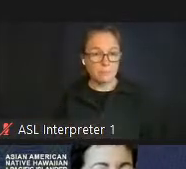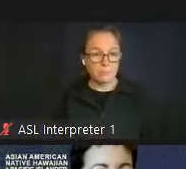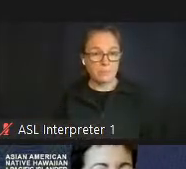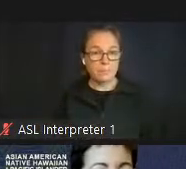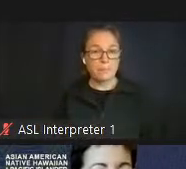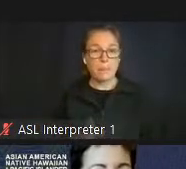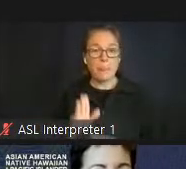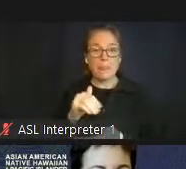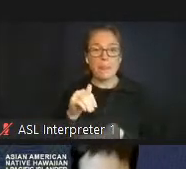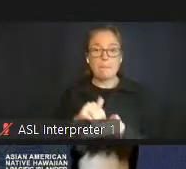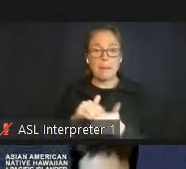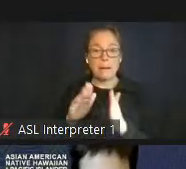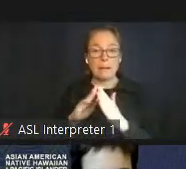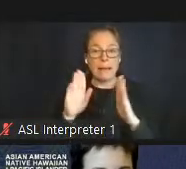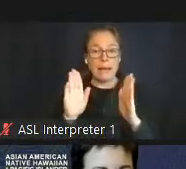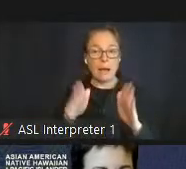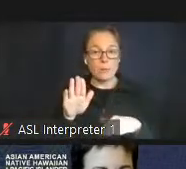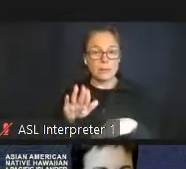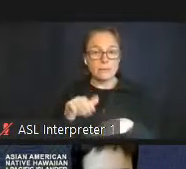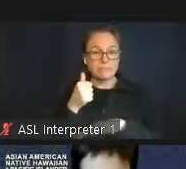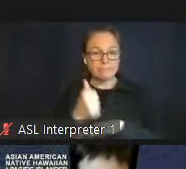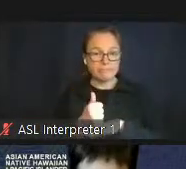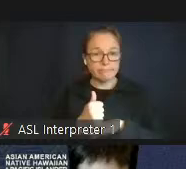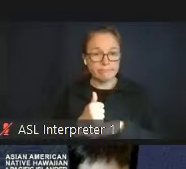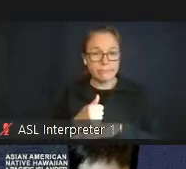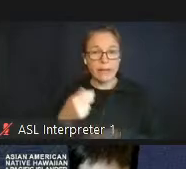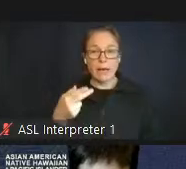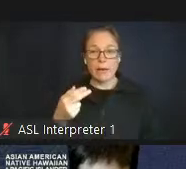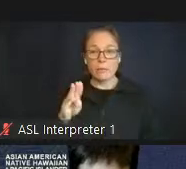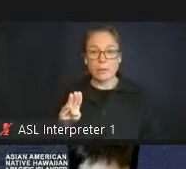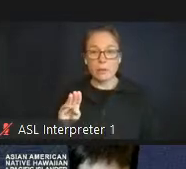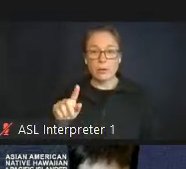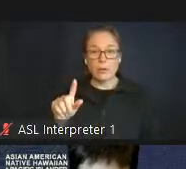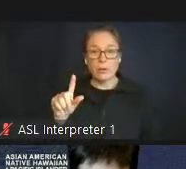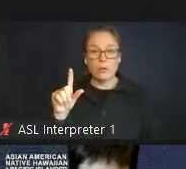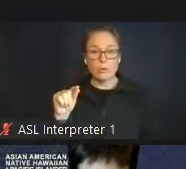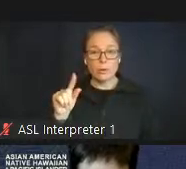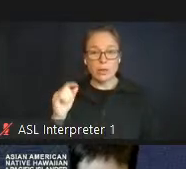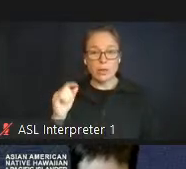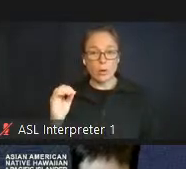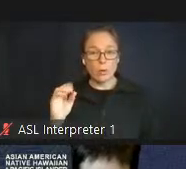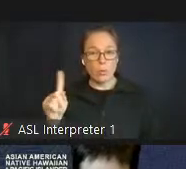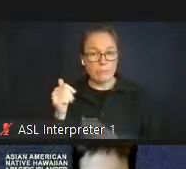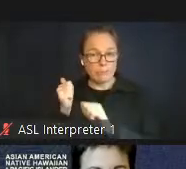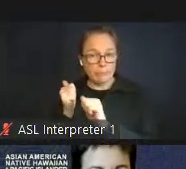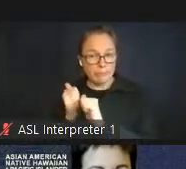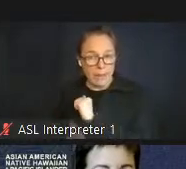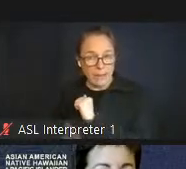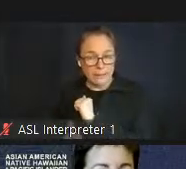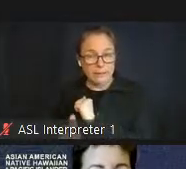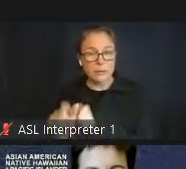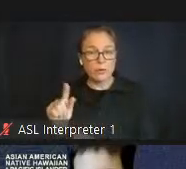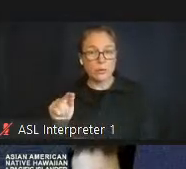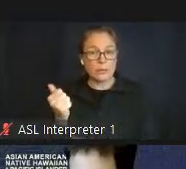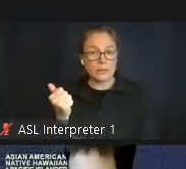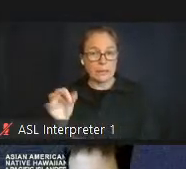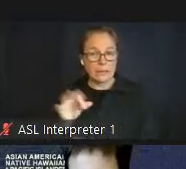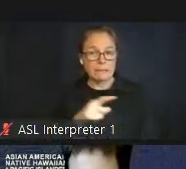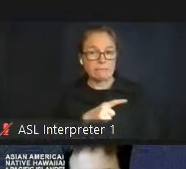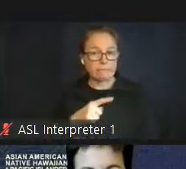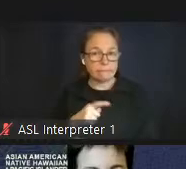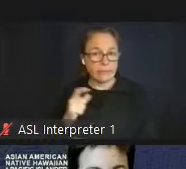housing implementation. House Bill 2001 was passed in 2019 by the Oregon legislature